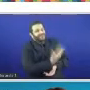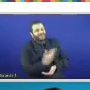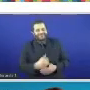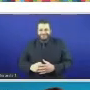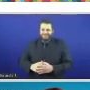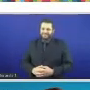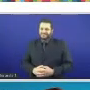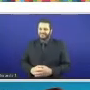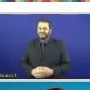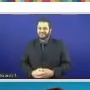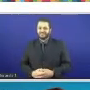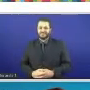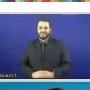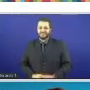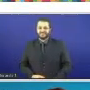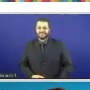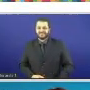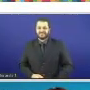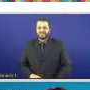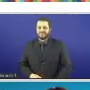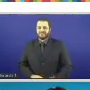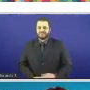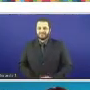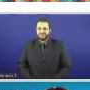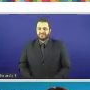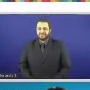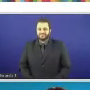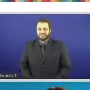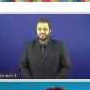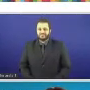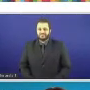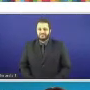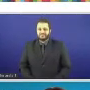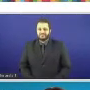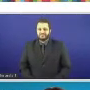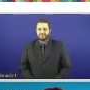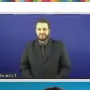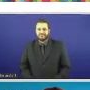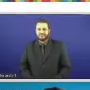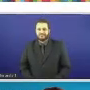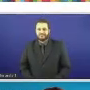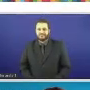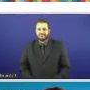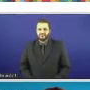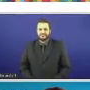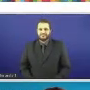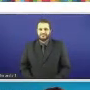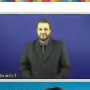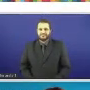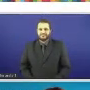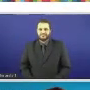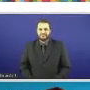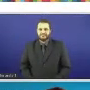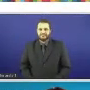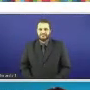I am thrilled to be joined by 7 panelists to talk about some of their key priorities, the challenges that they